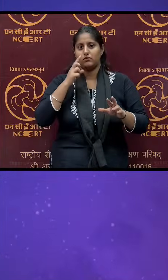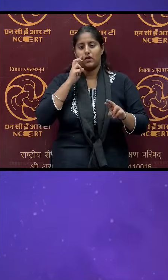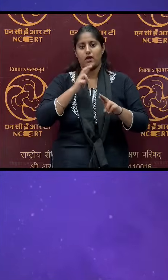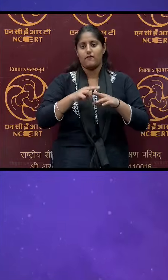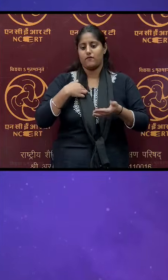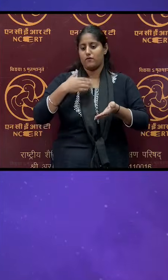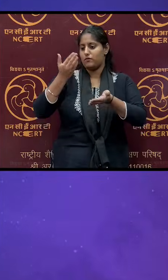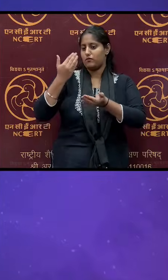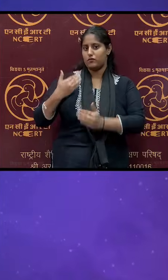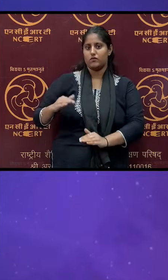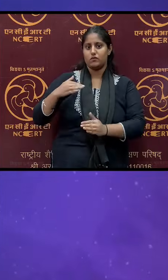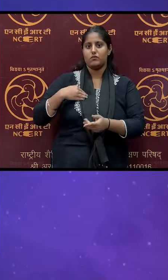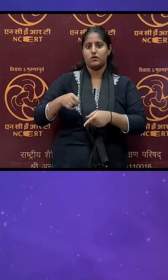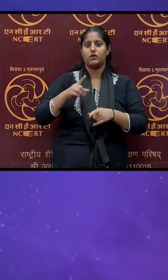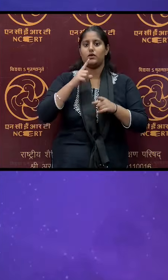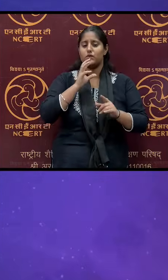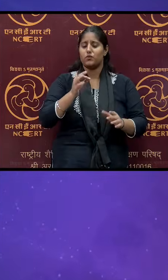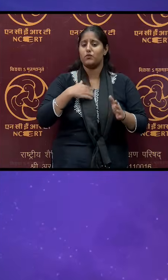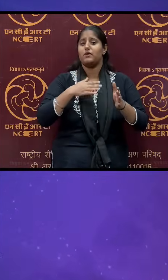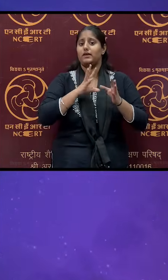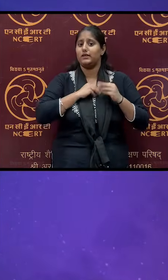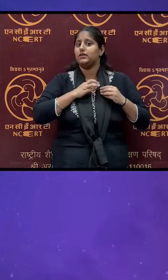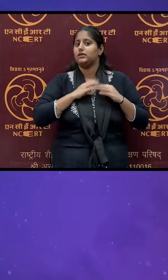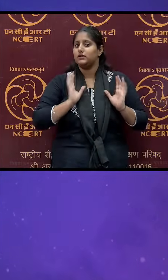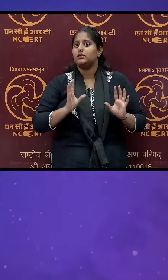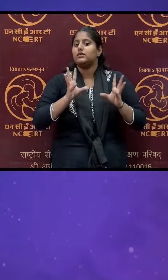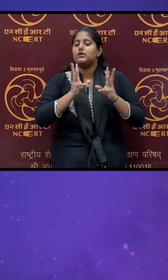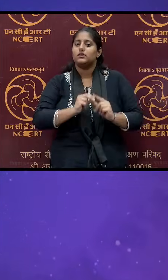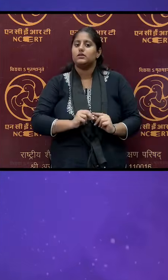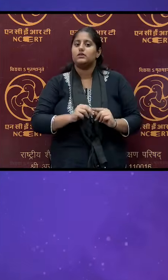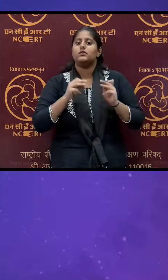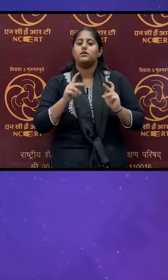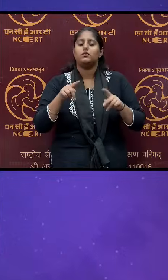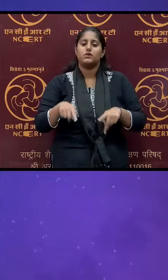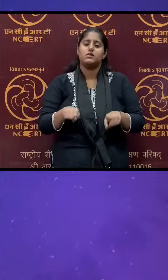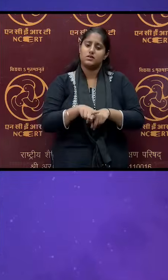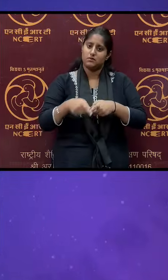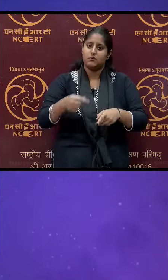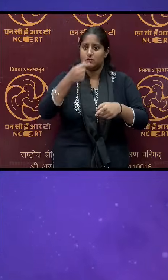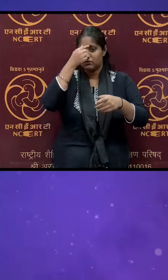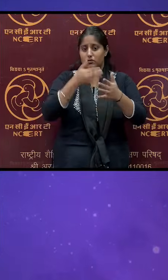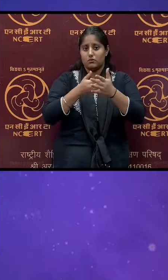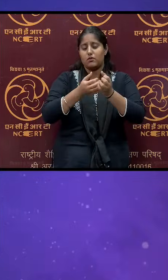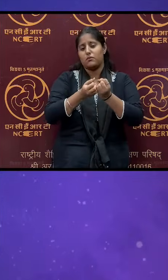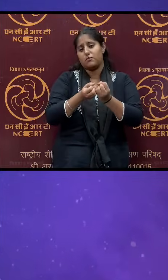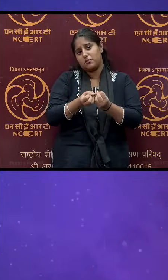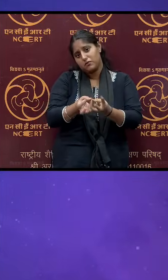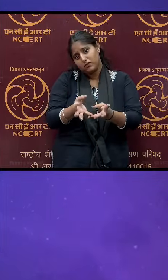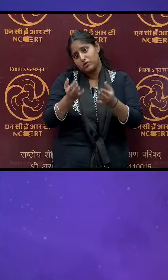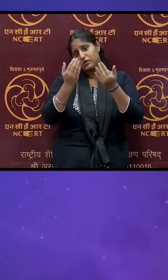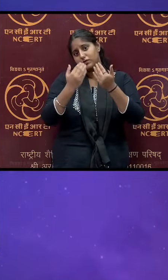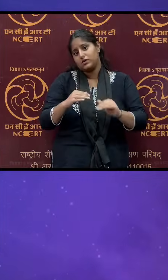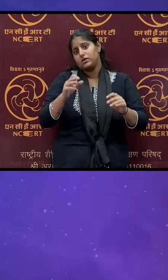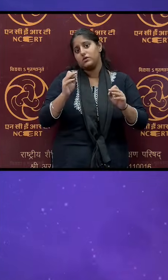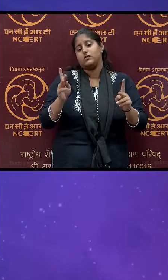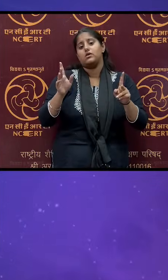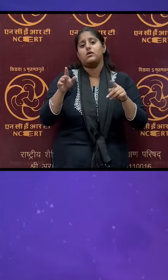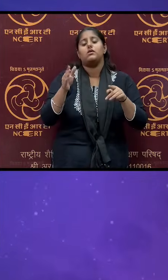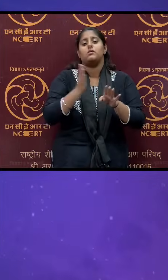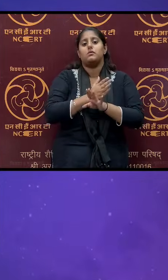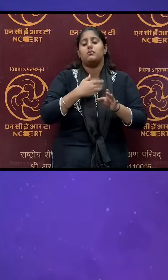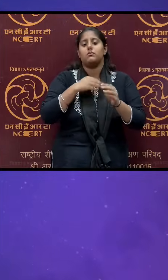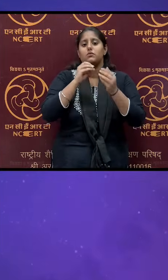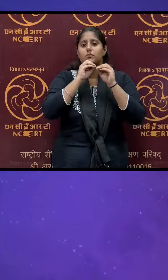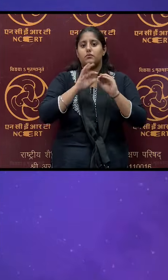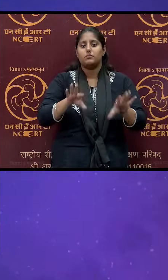your childhood, there was a phobia from mathematics. So this is a problem from many of our students, but let me tell to all our